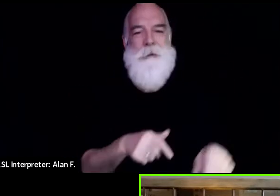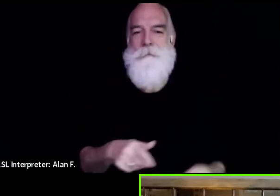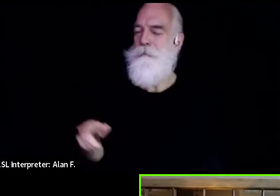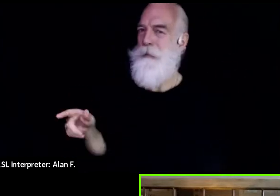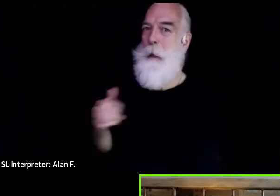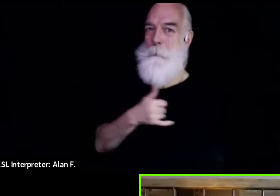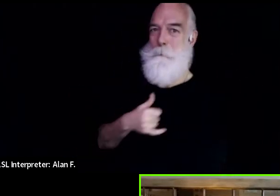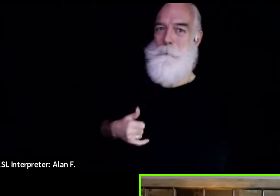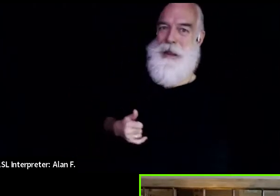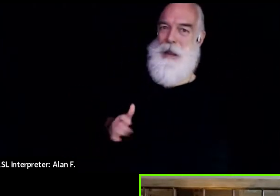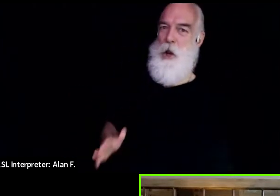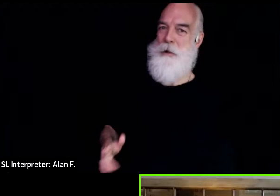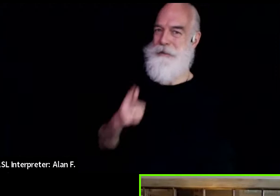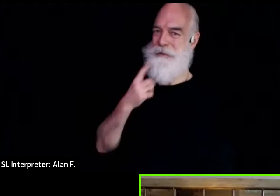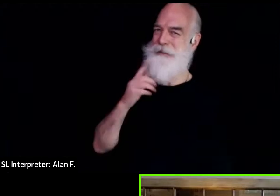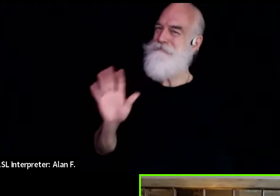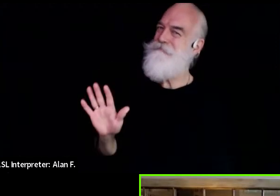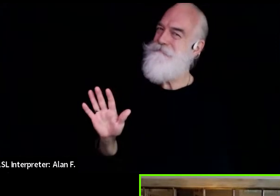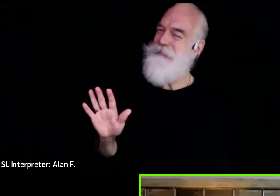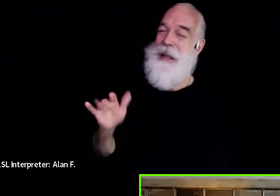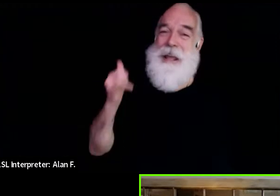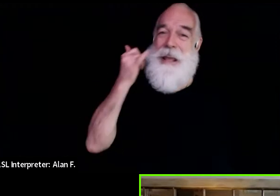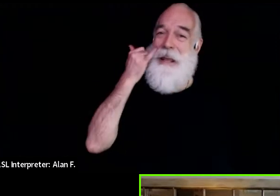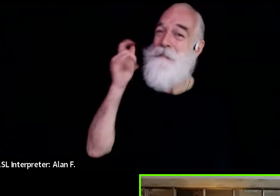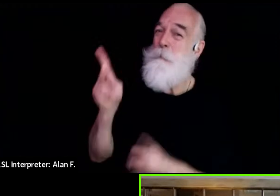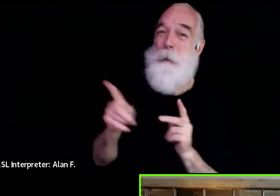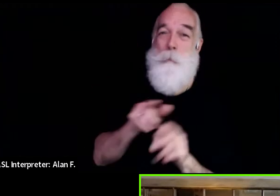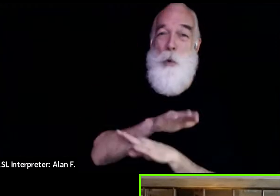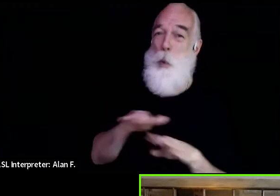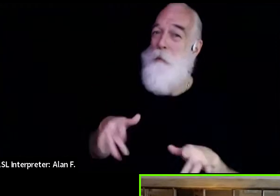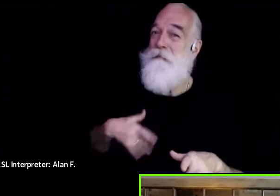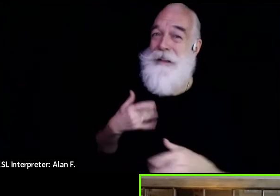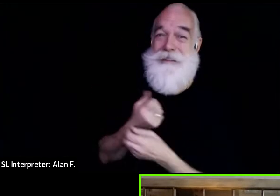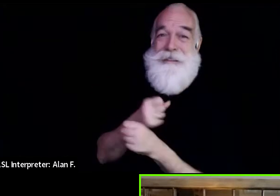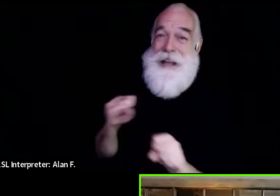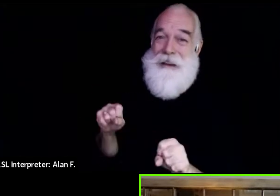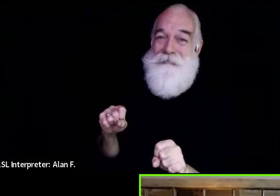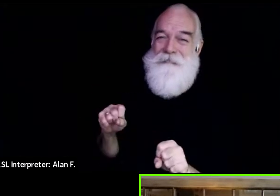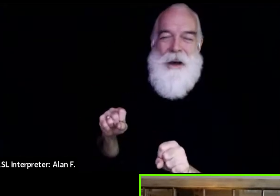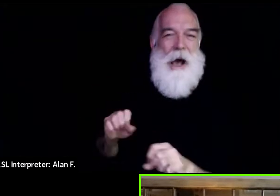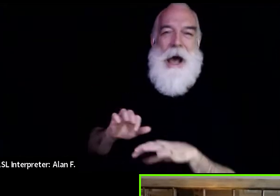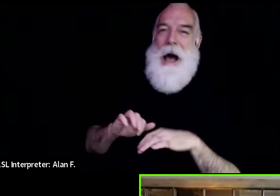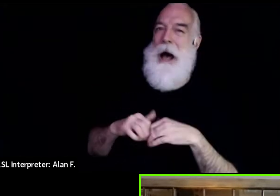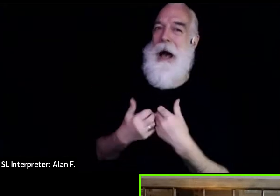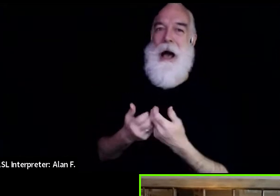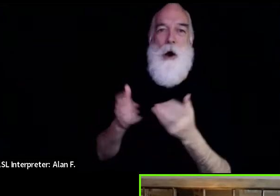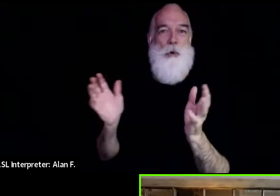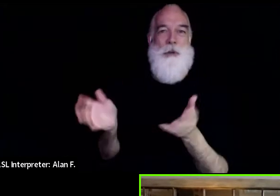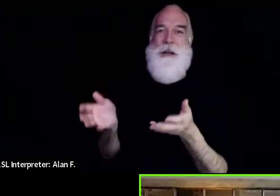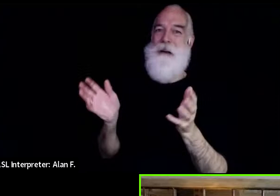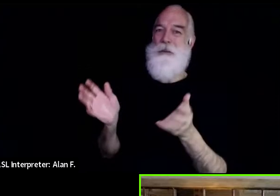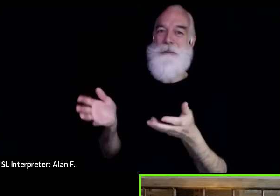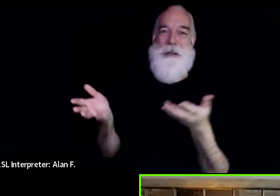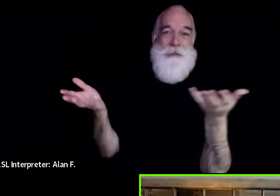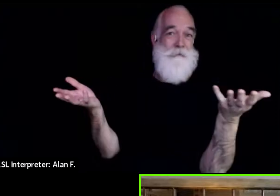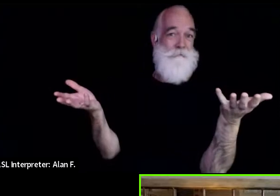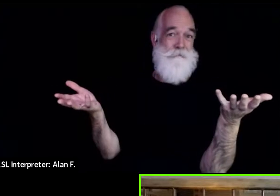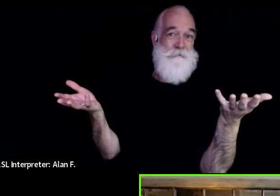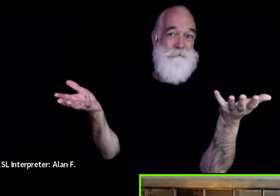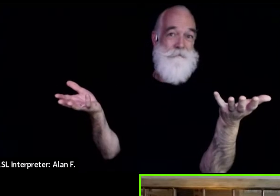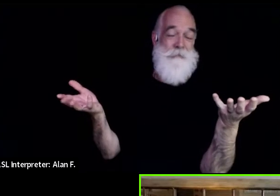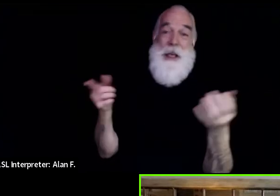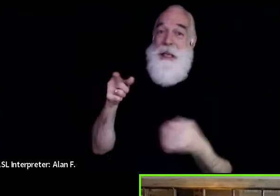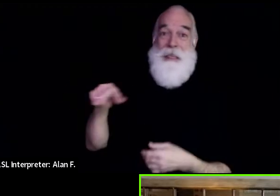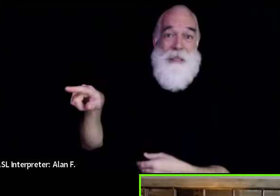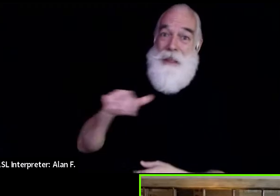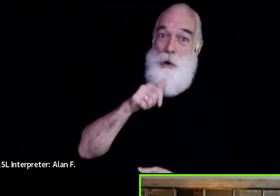rational conversation when people don't feel safe. Because when people don't feel safe, our instincts kick in.